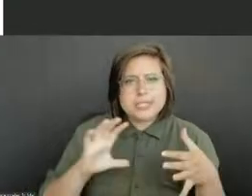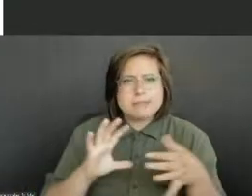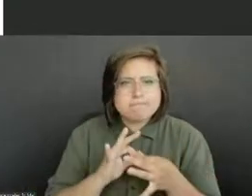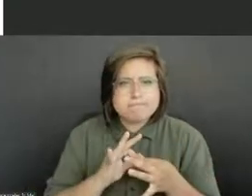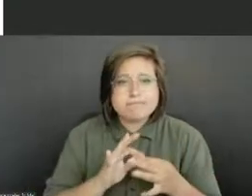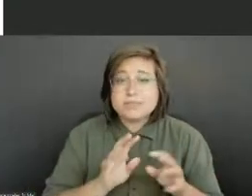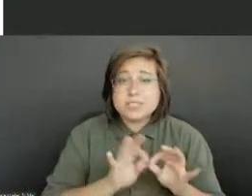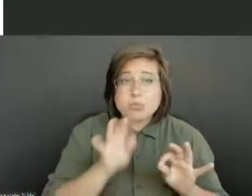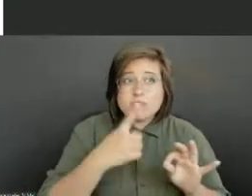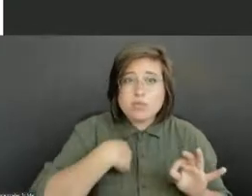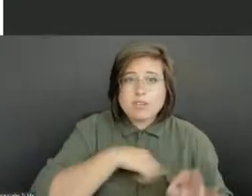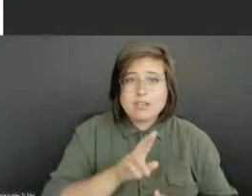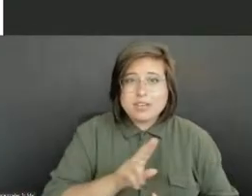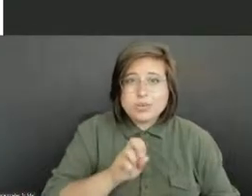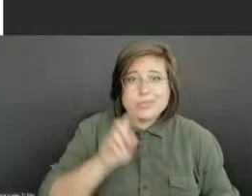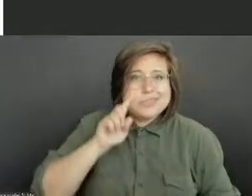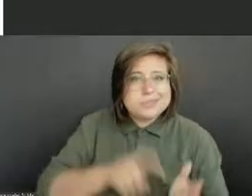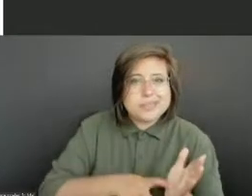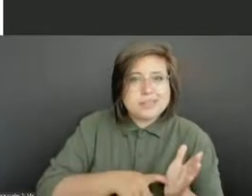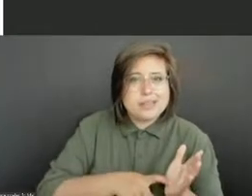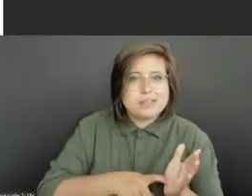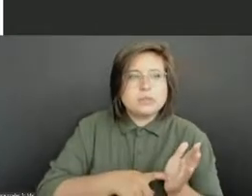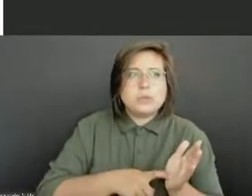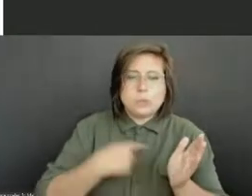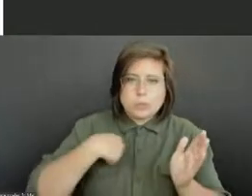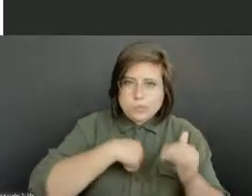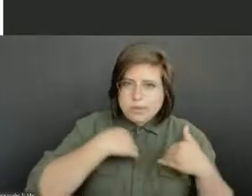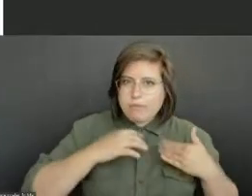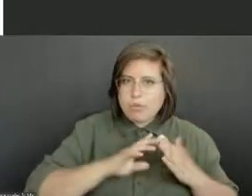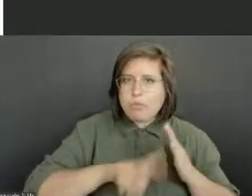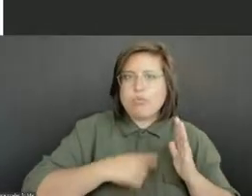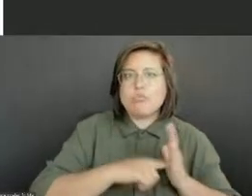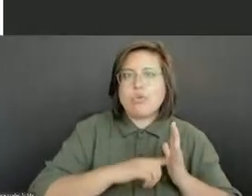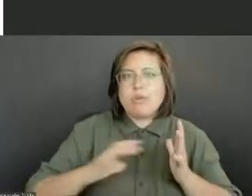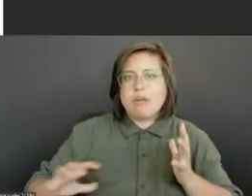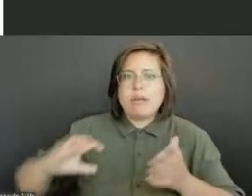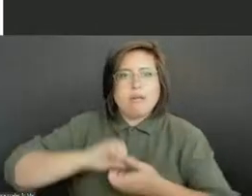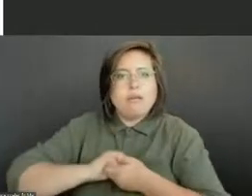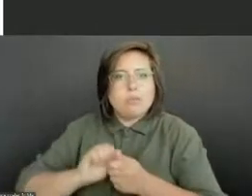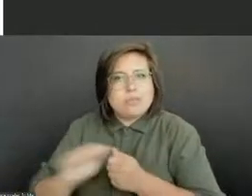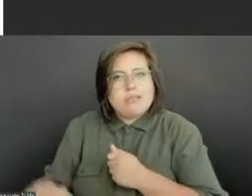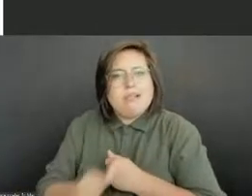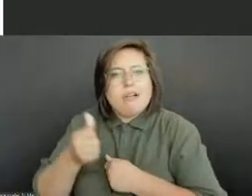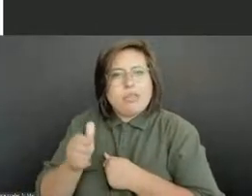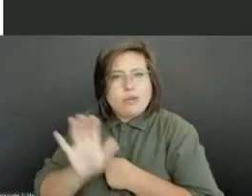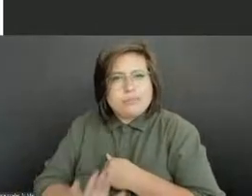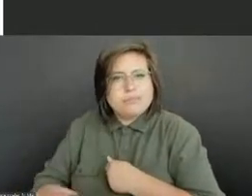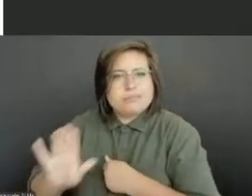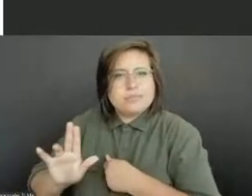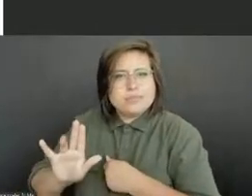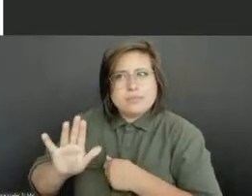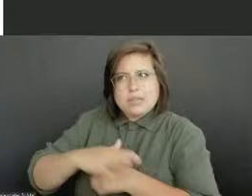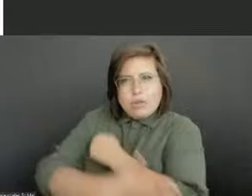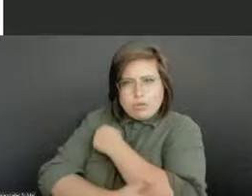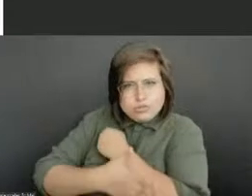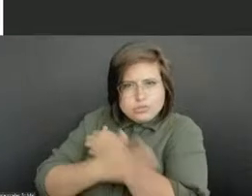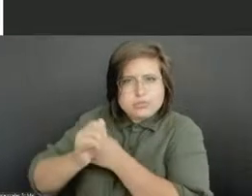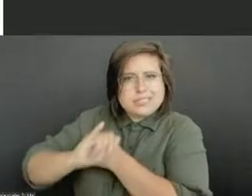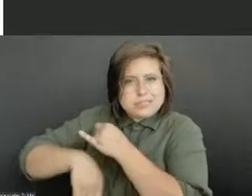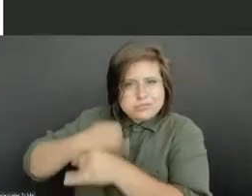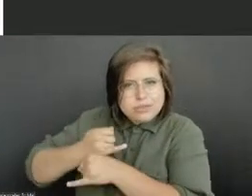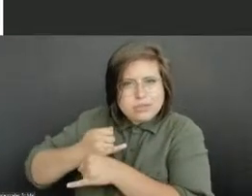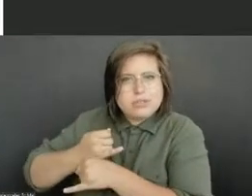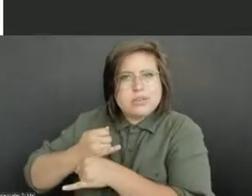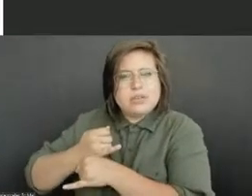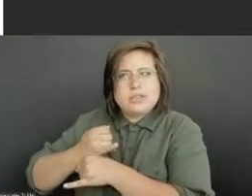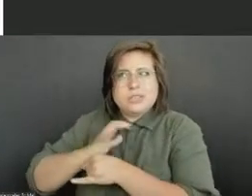States to recognize that we have a role in collaborating with other countries and international bodies as we try to respond